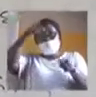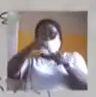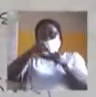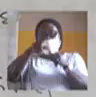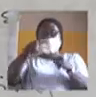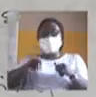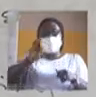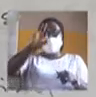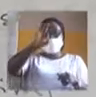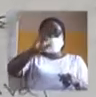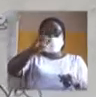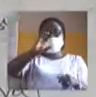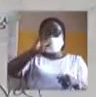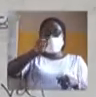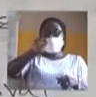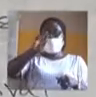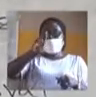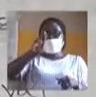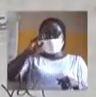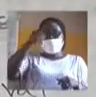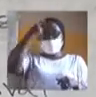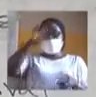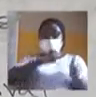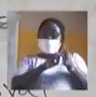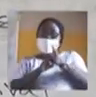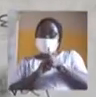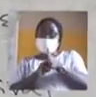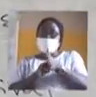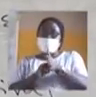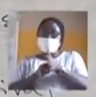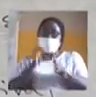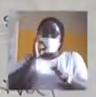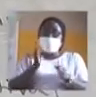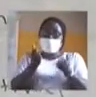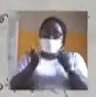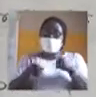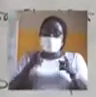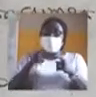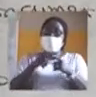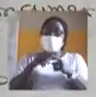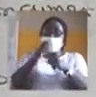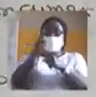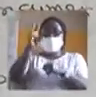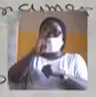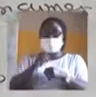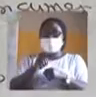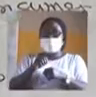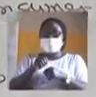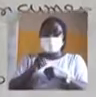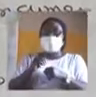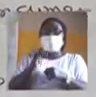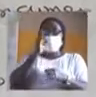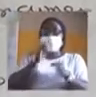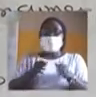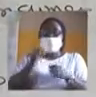here, if you want to go taking them one by one, P stands for